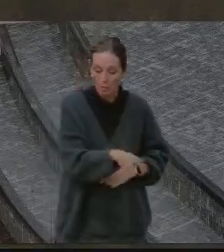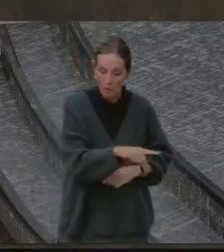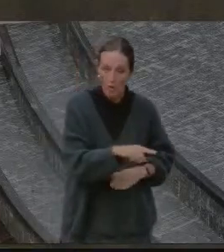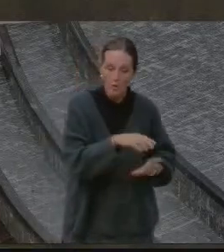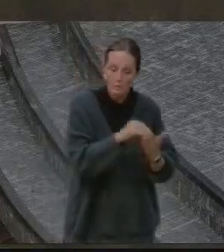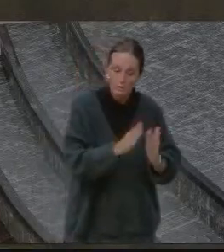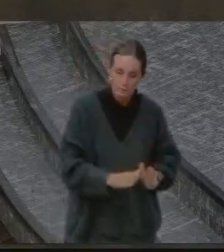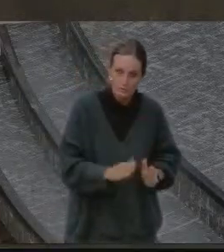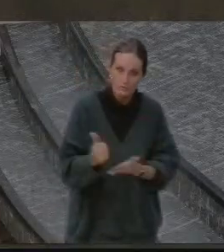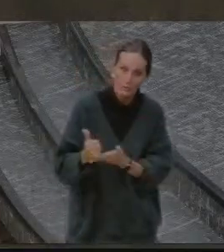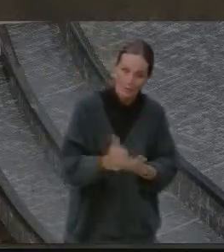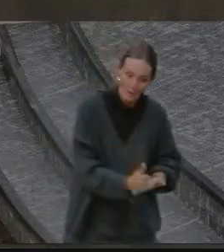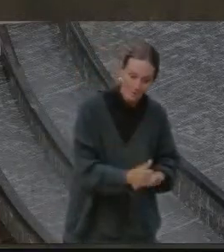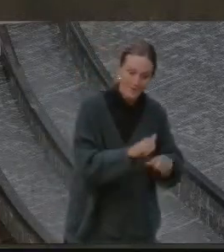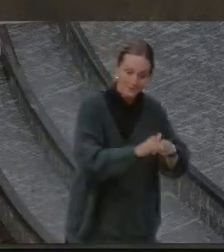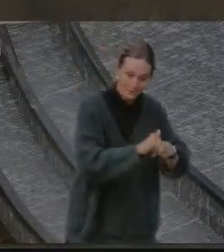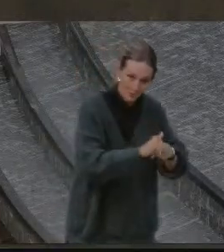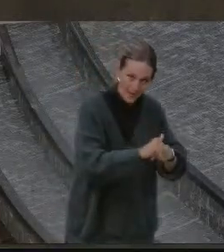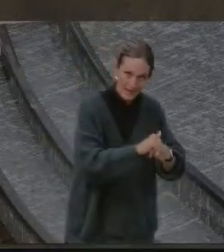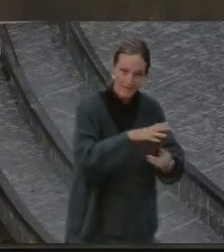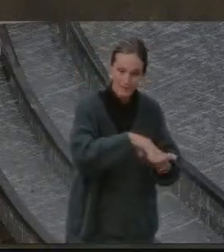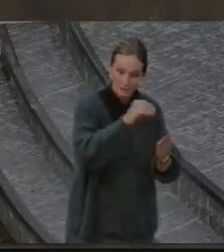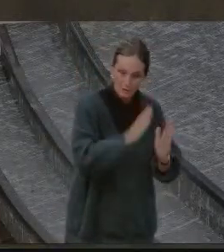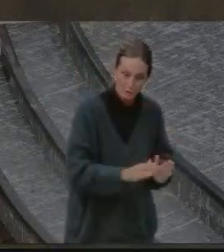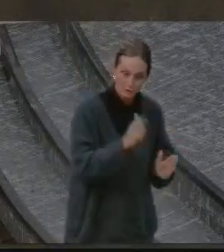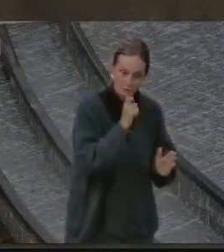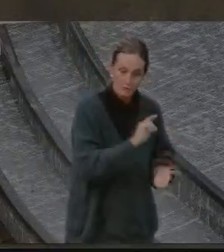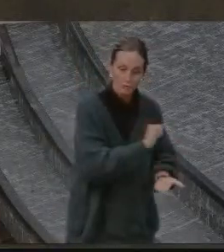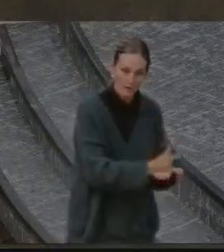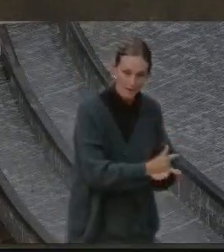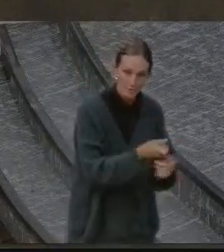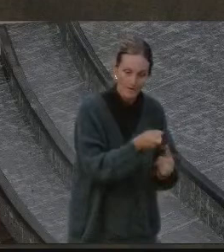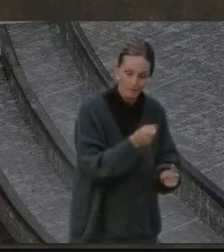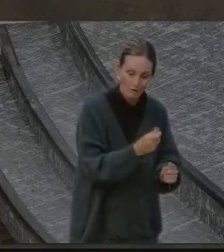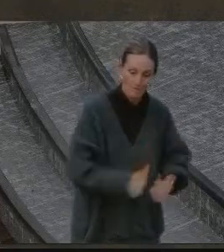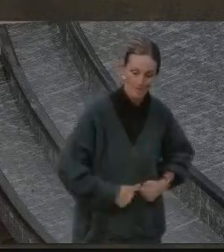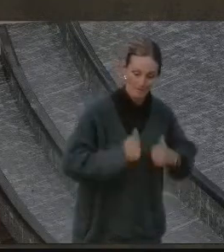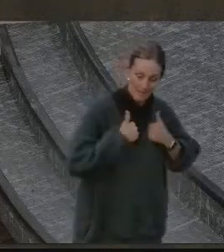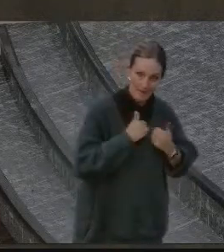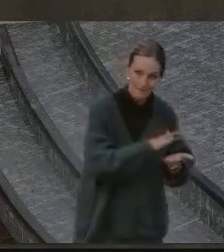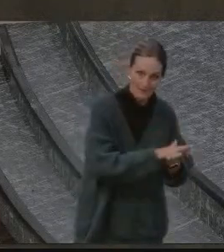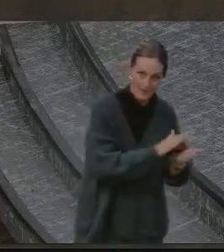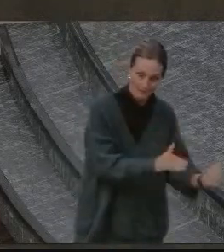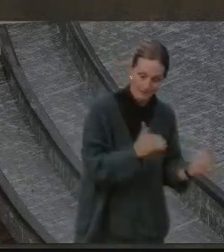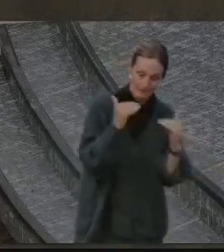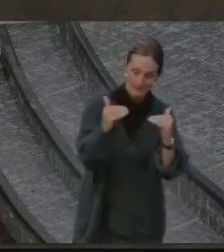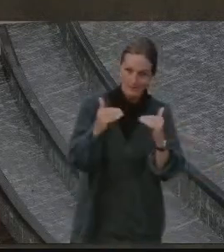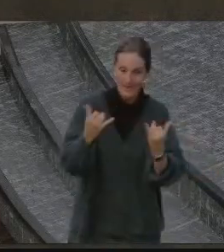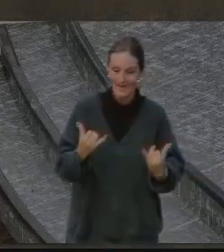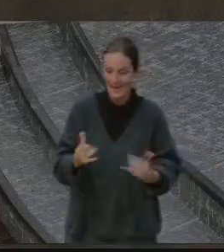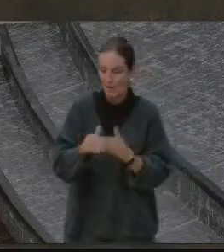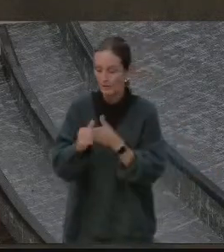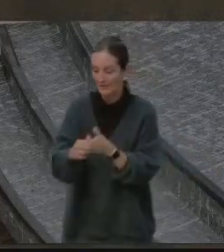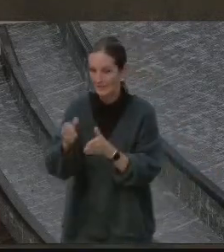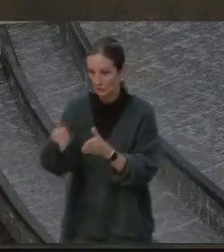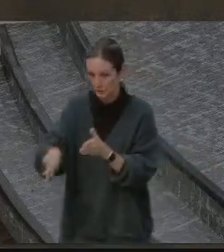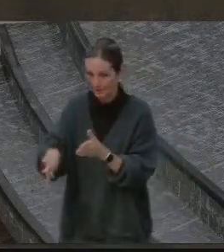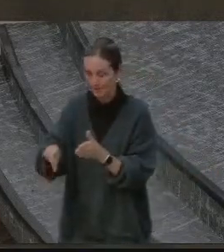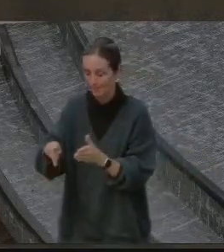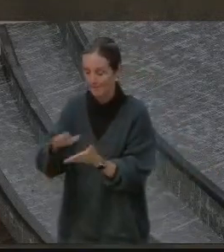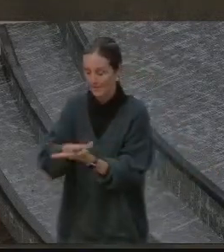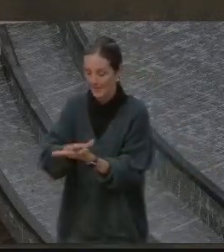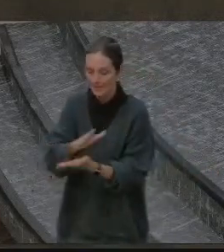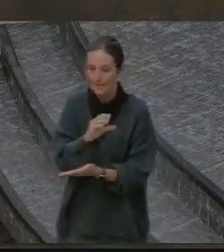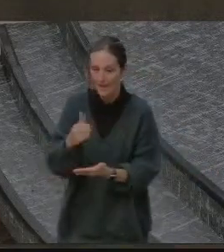then train the students who have graduated from Life Academy and moved to Leadership Academy, and giving them as